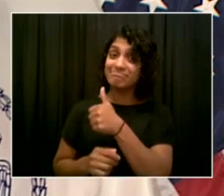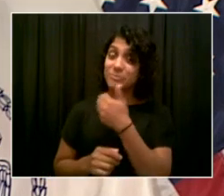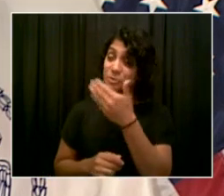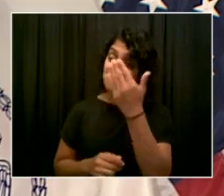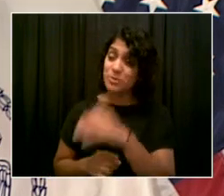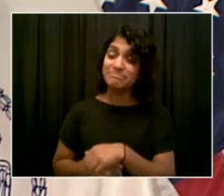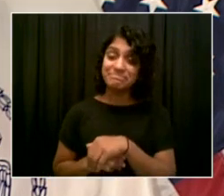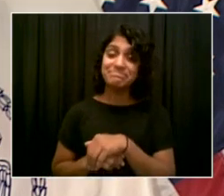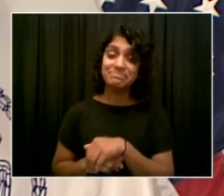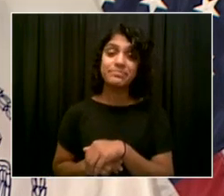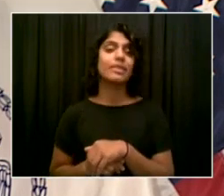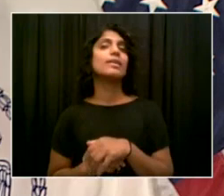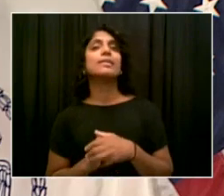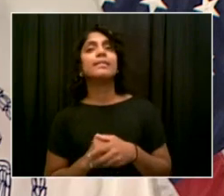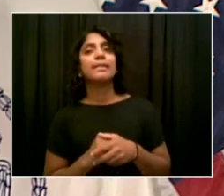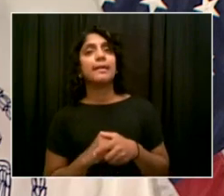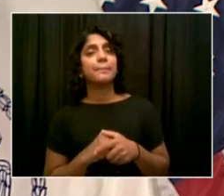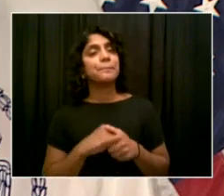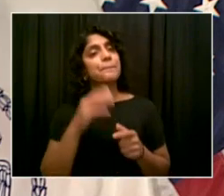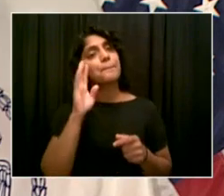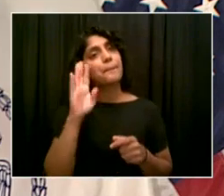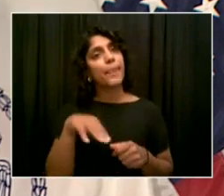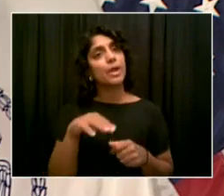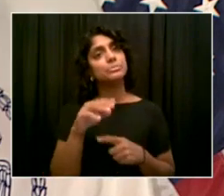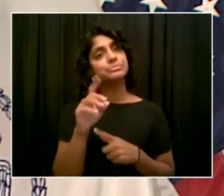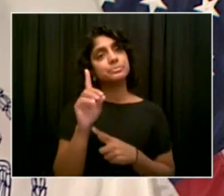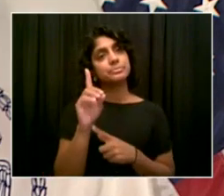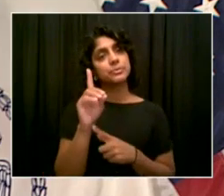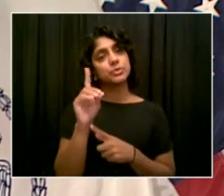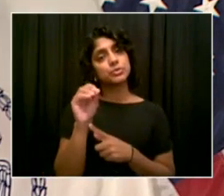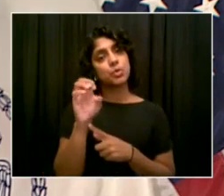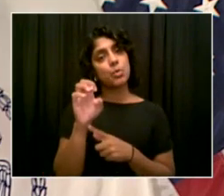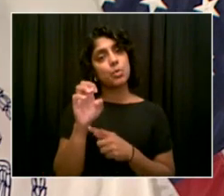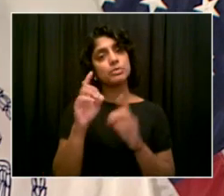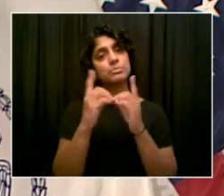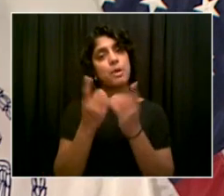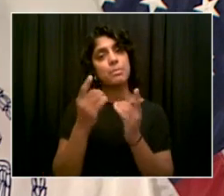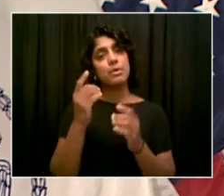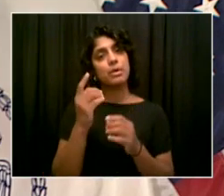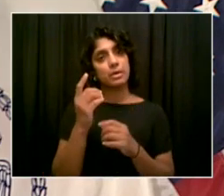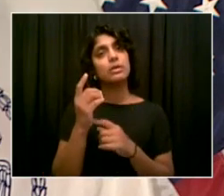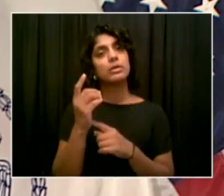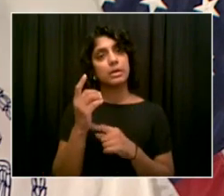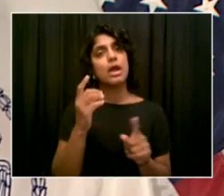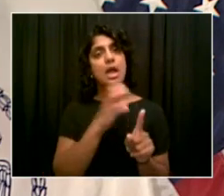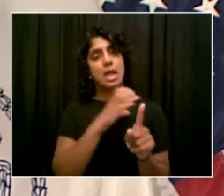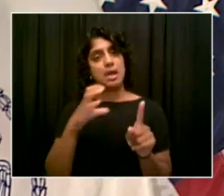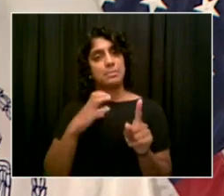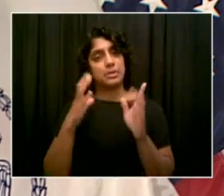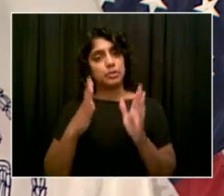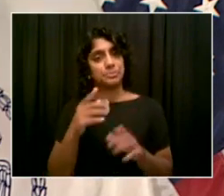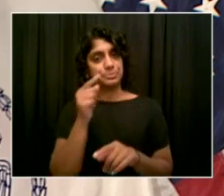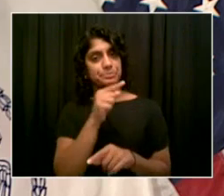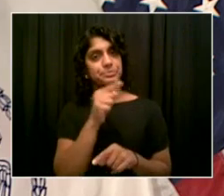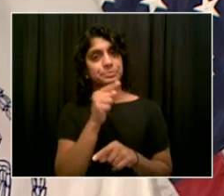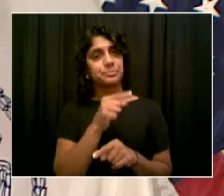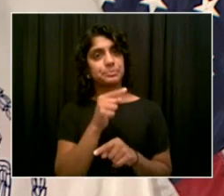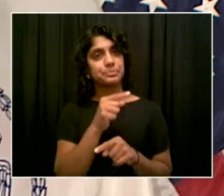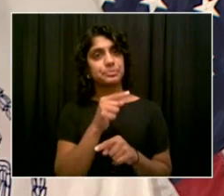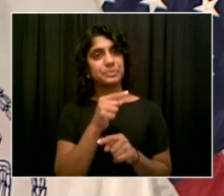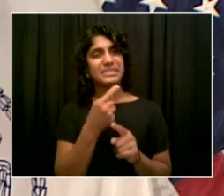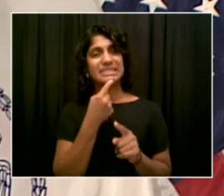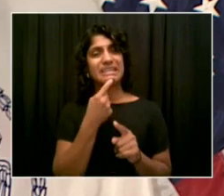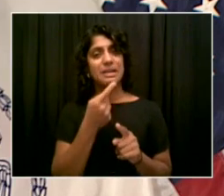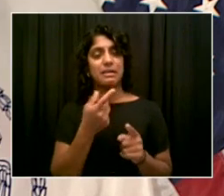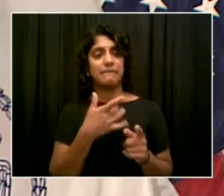DOC Commissioner Schiraldi that there's, quote, very low morale within the department, which is driving out